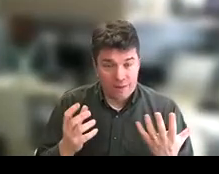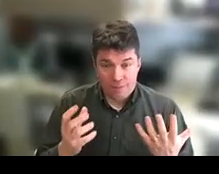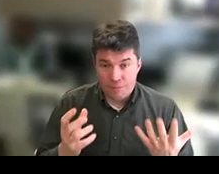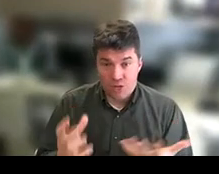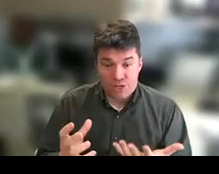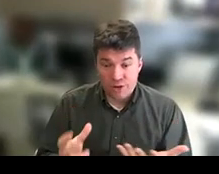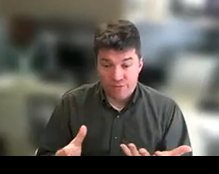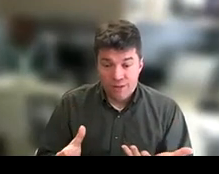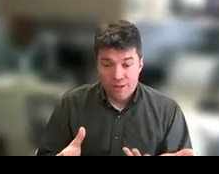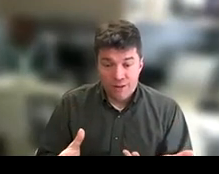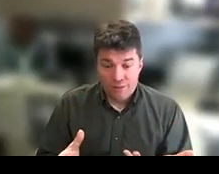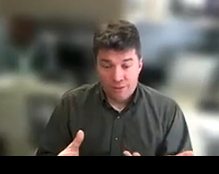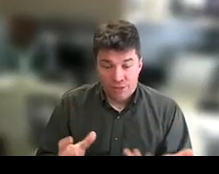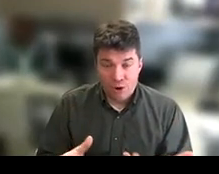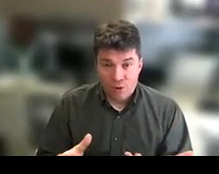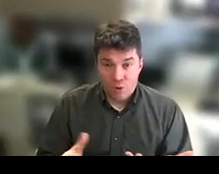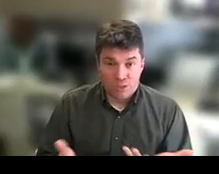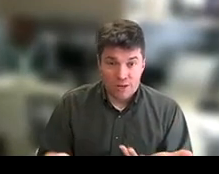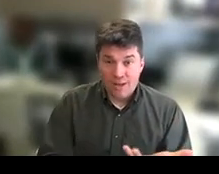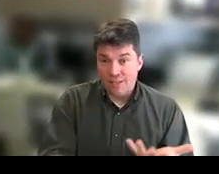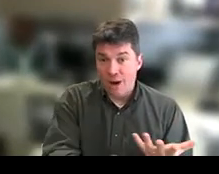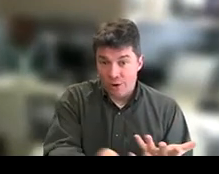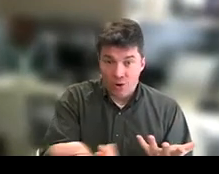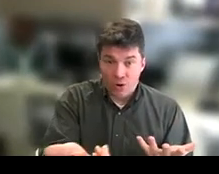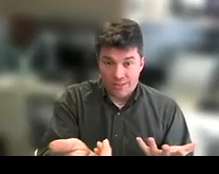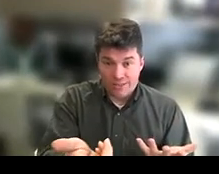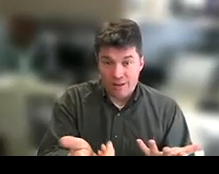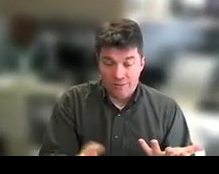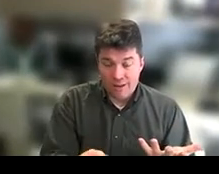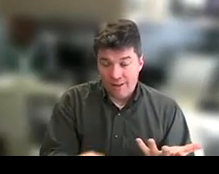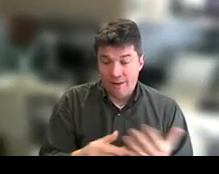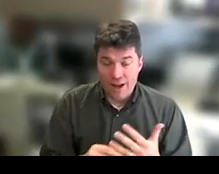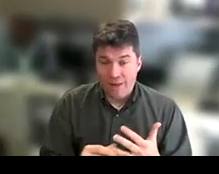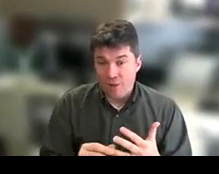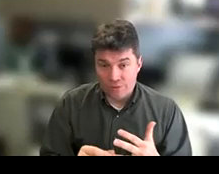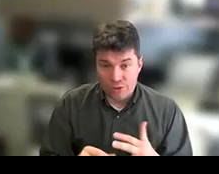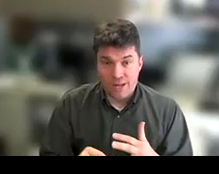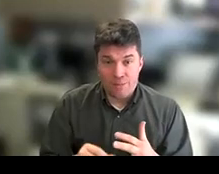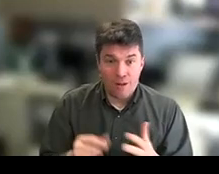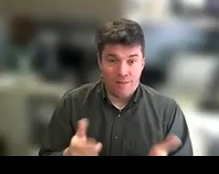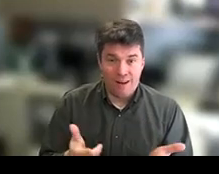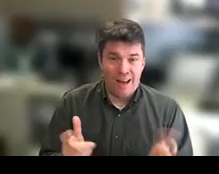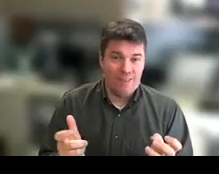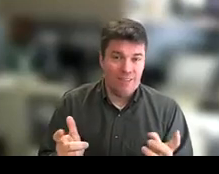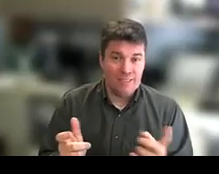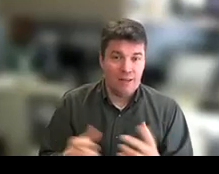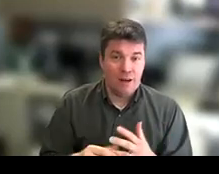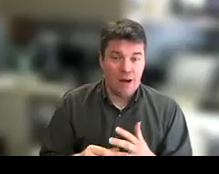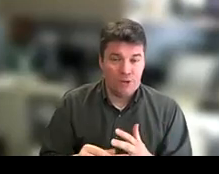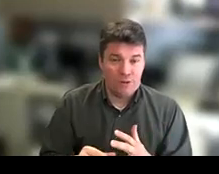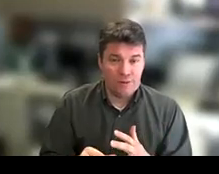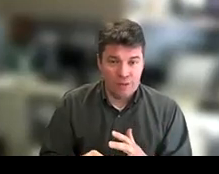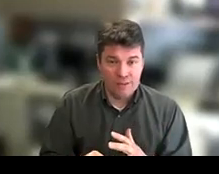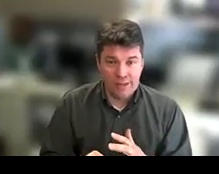also work with headphones. A lot of people would use their smartphone as a microphone itself. iPhones, for example, have a